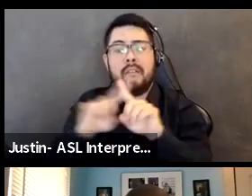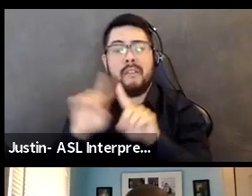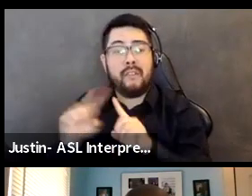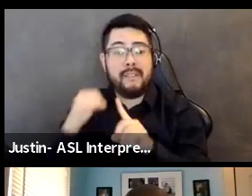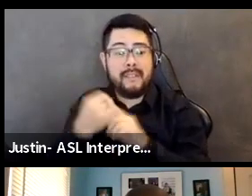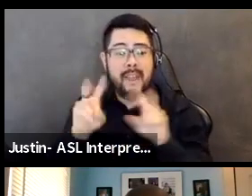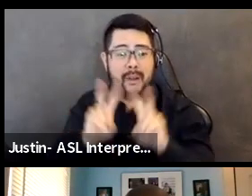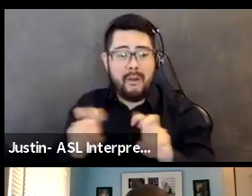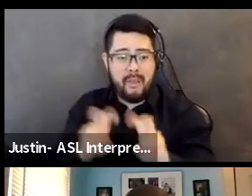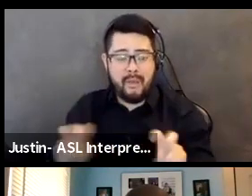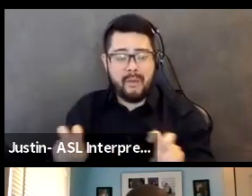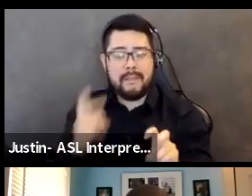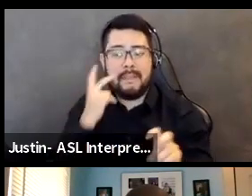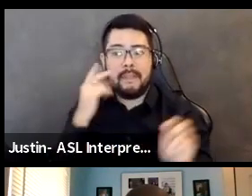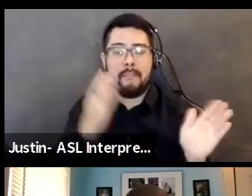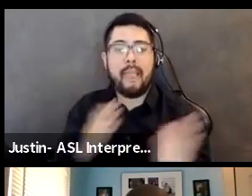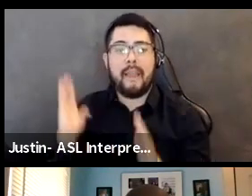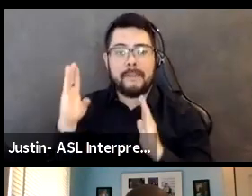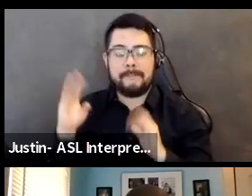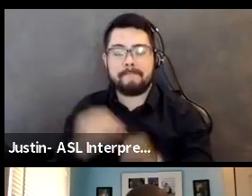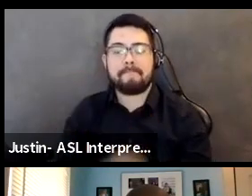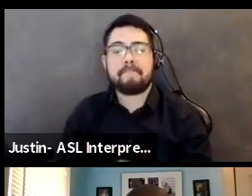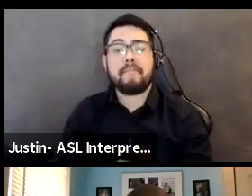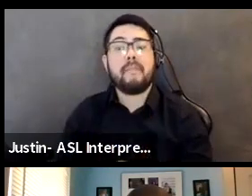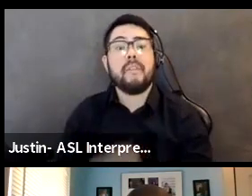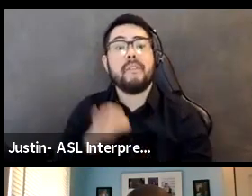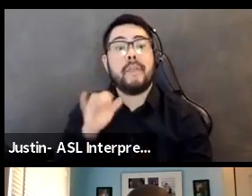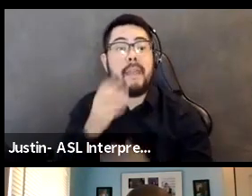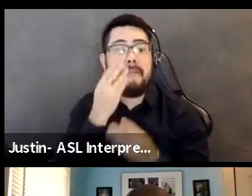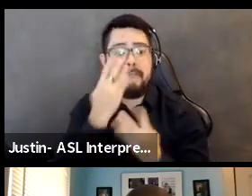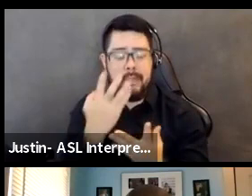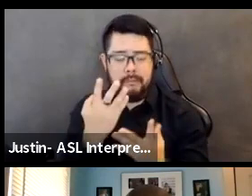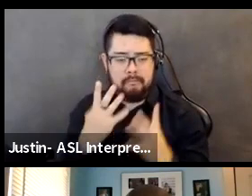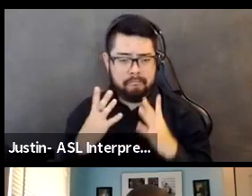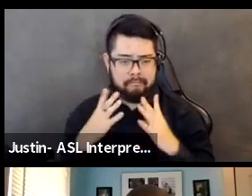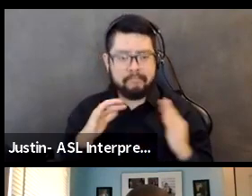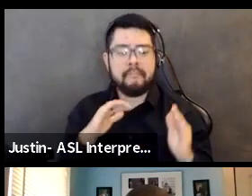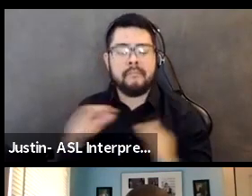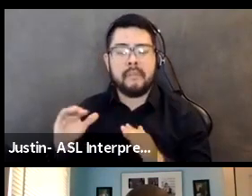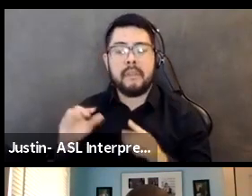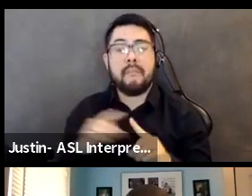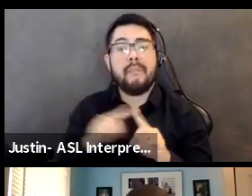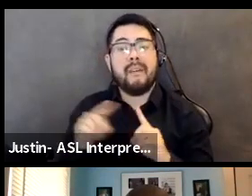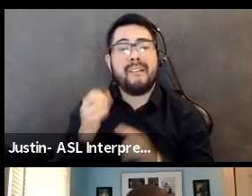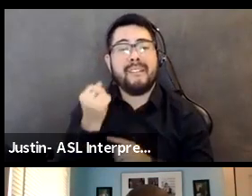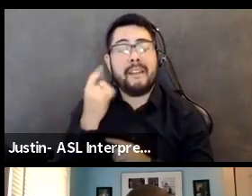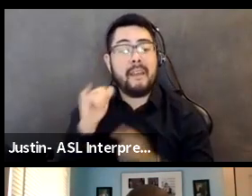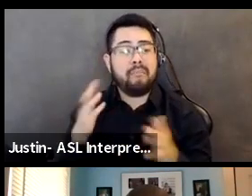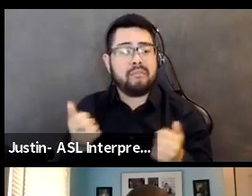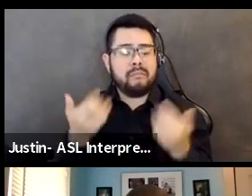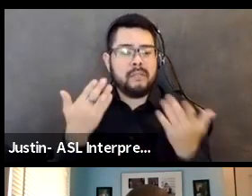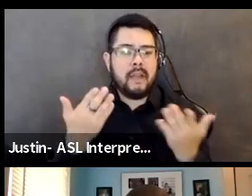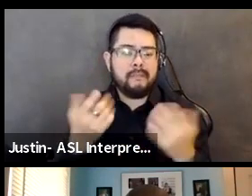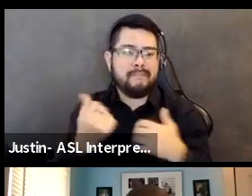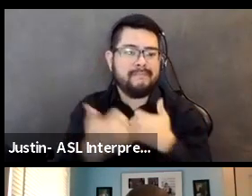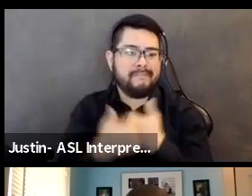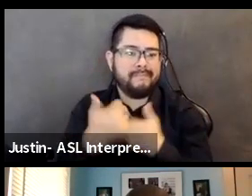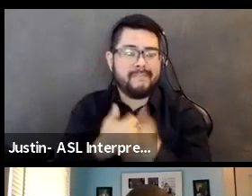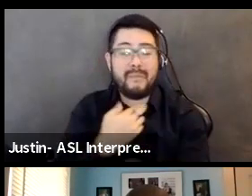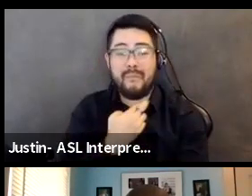scenarios that being said it is a risky proposition to rely on